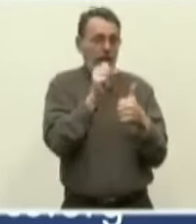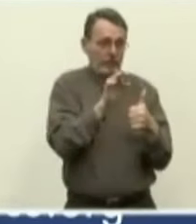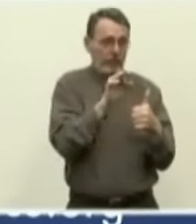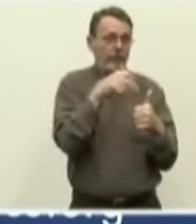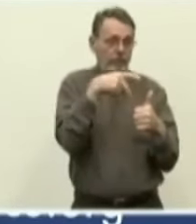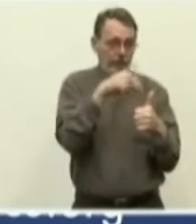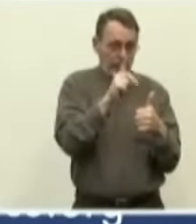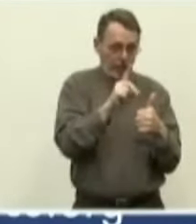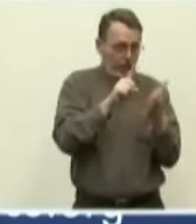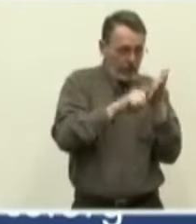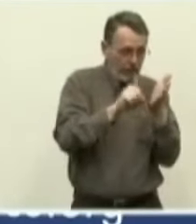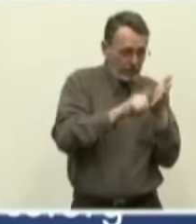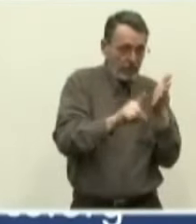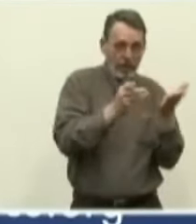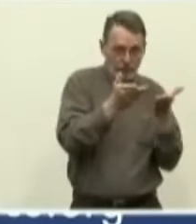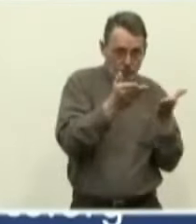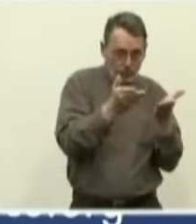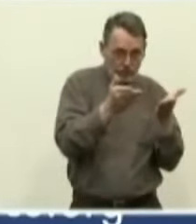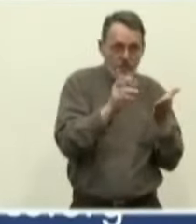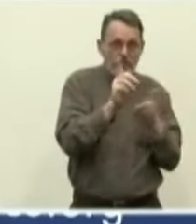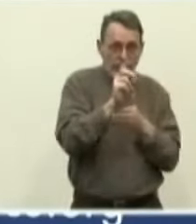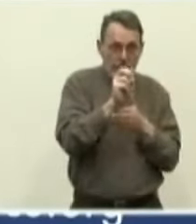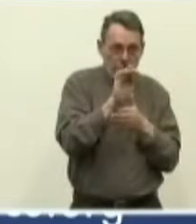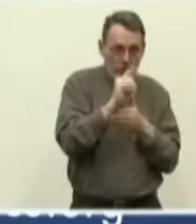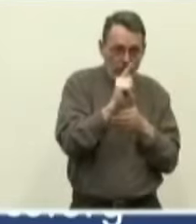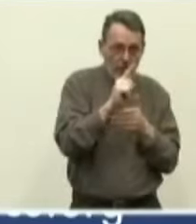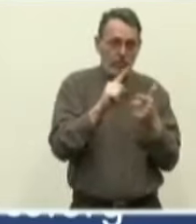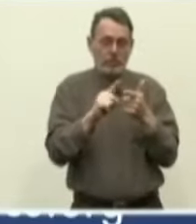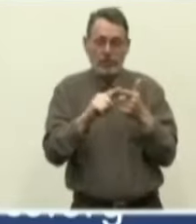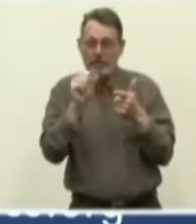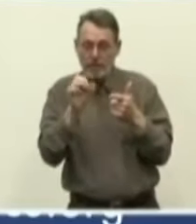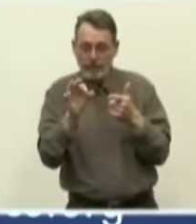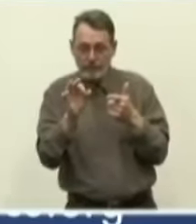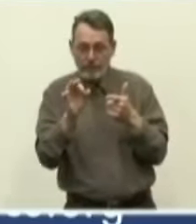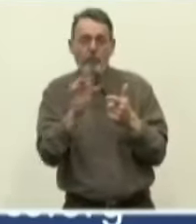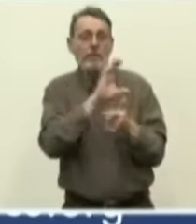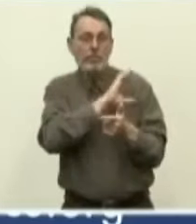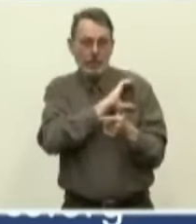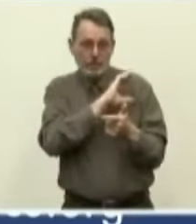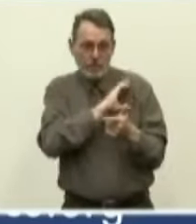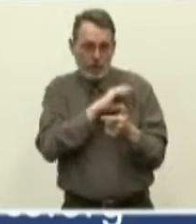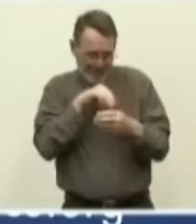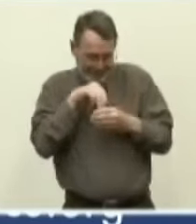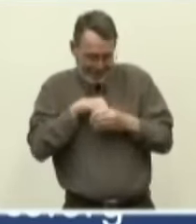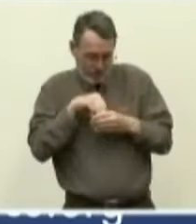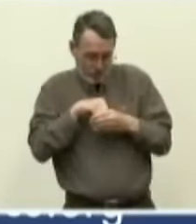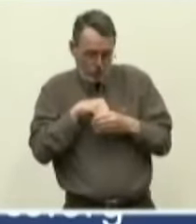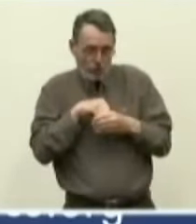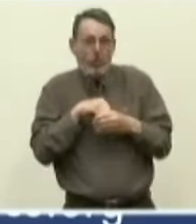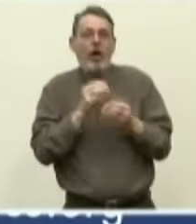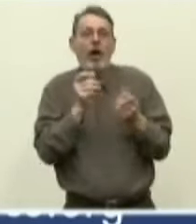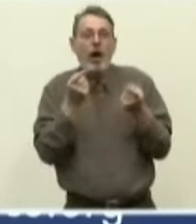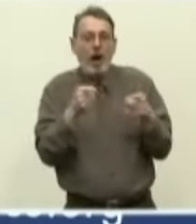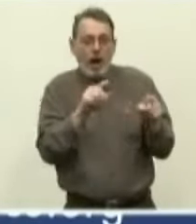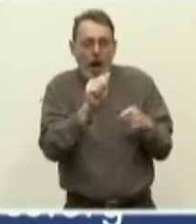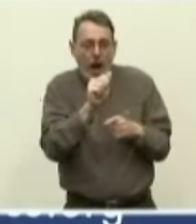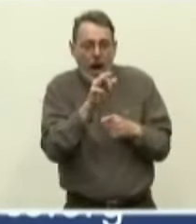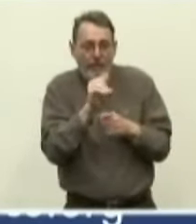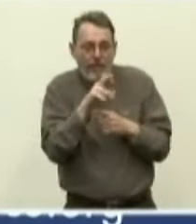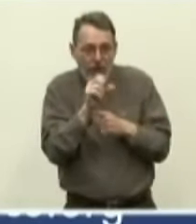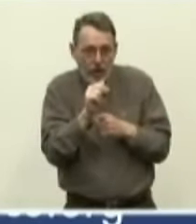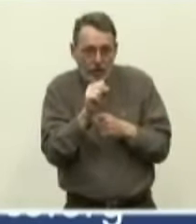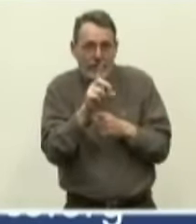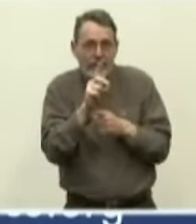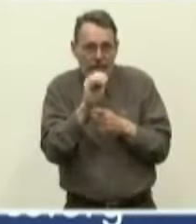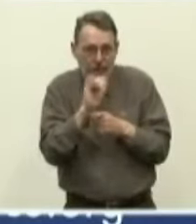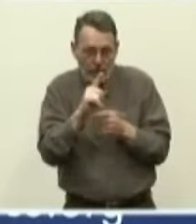Department's Investigative Services Detail and the San Francisco Police Department Internal Affairs Detail, the San